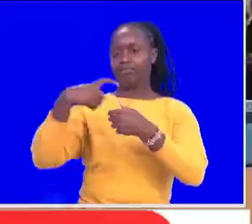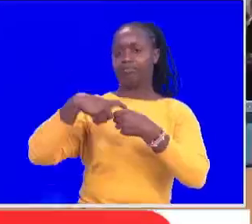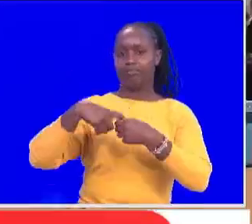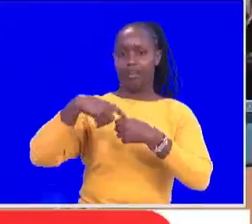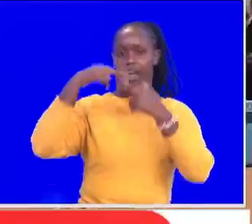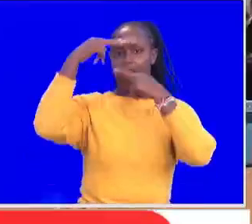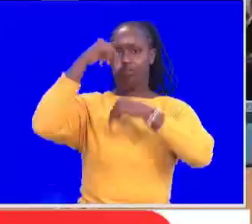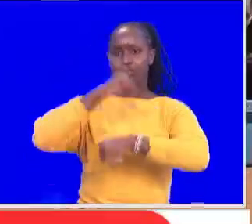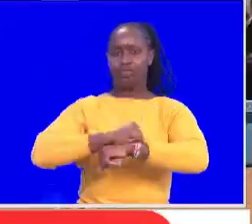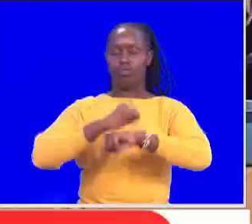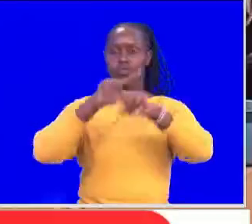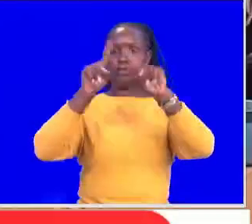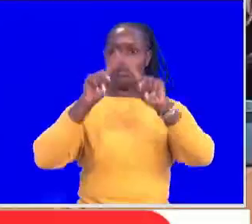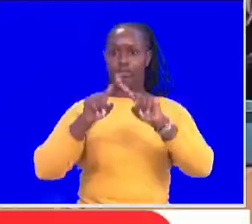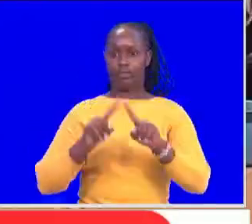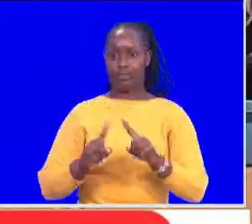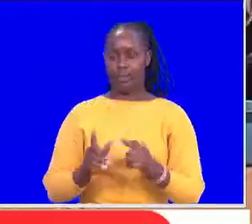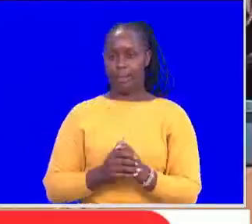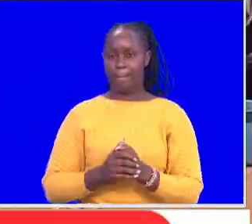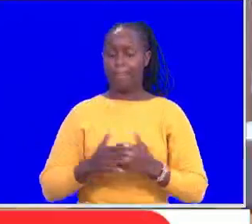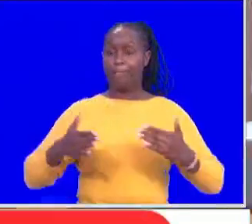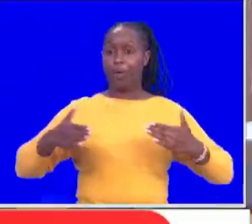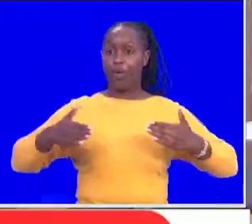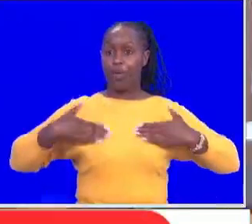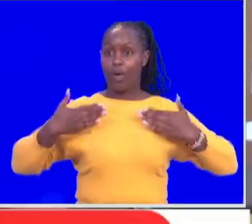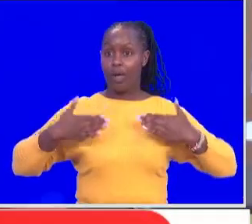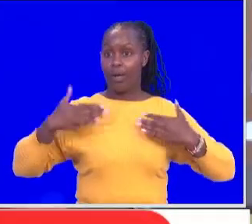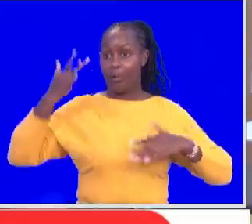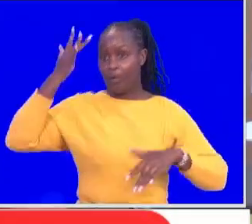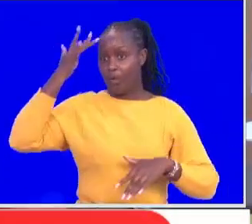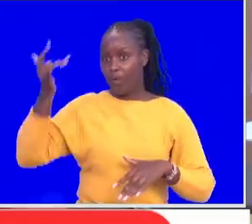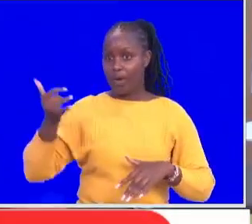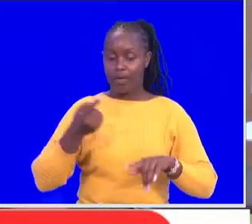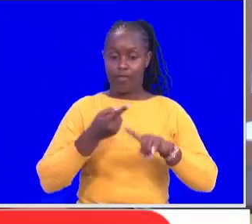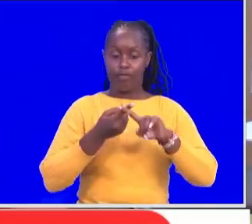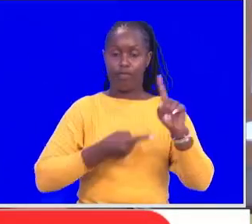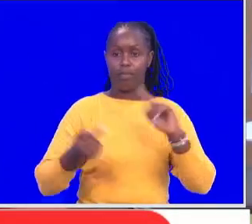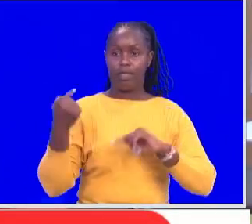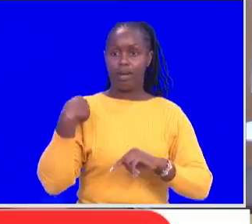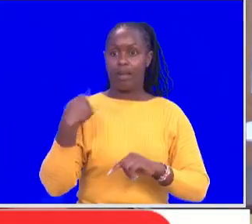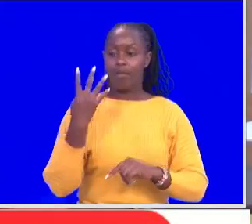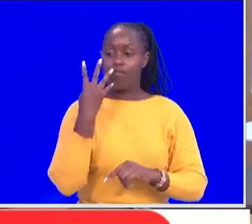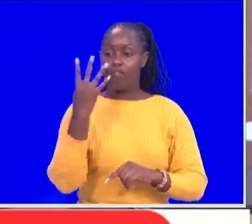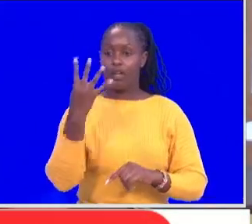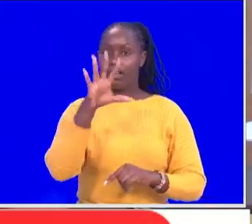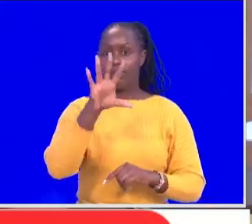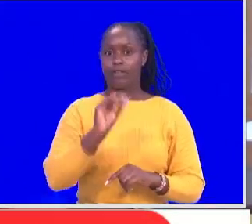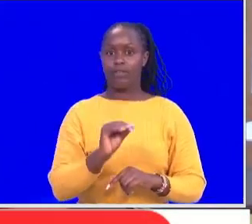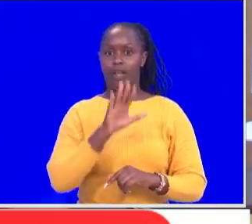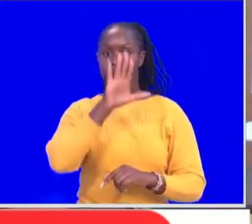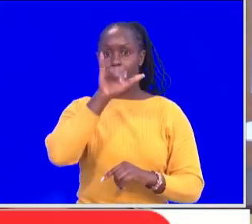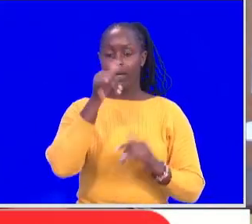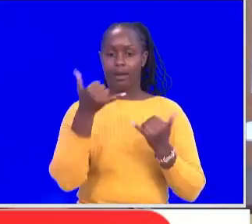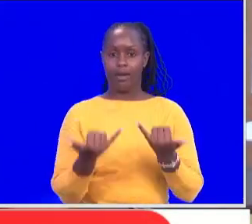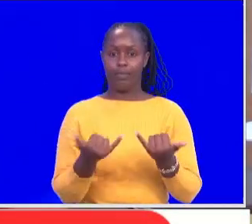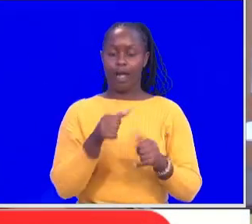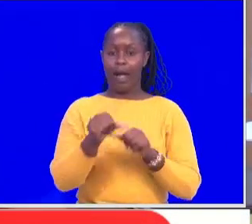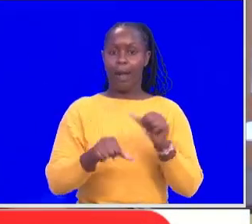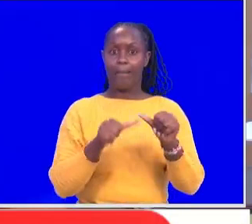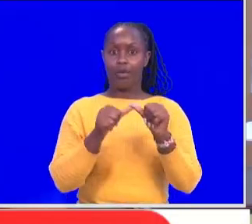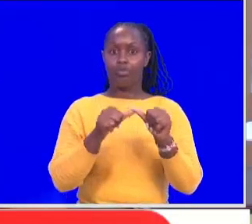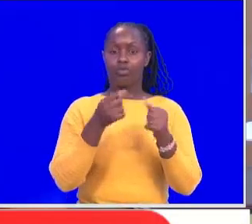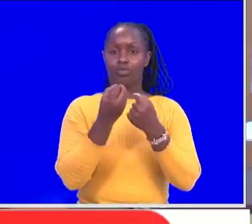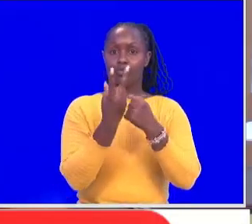secondary schools. We are happy that out of the number we expect of 450, by now, around 12